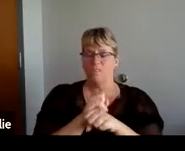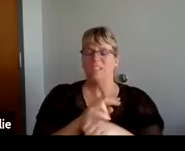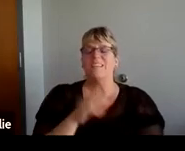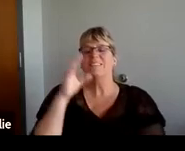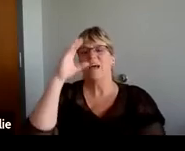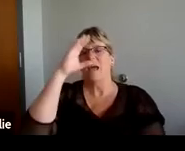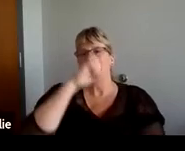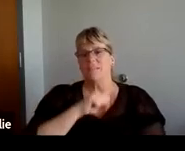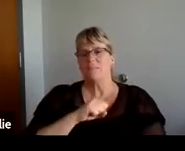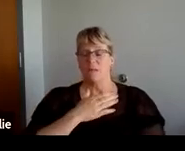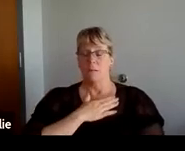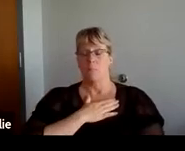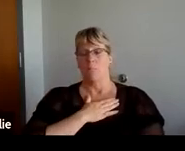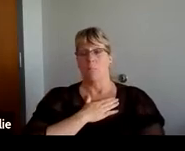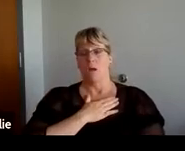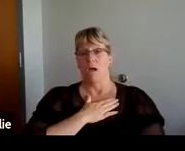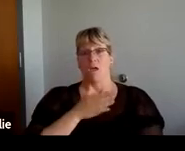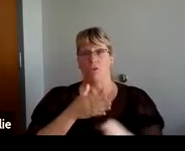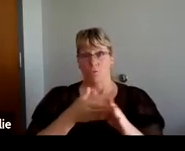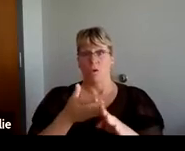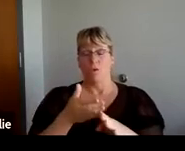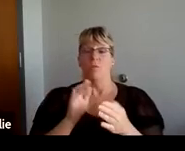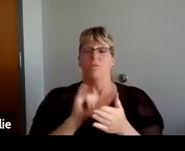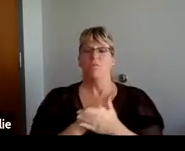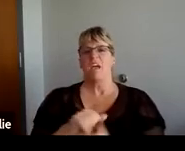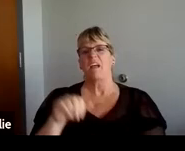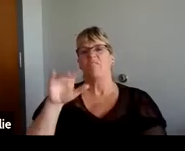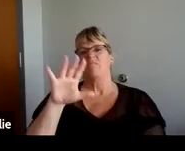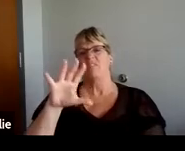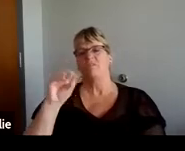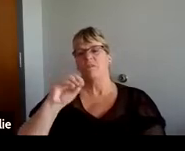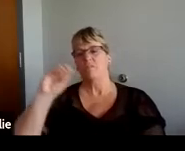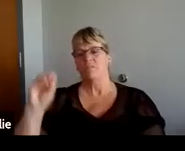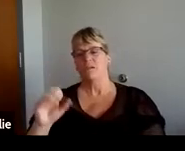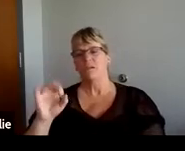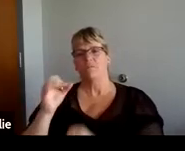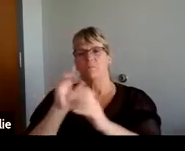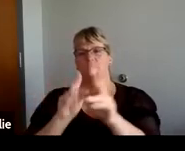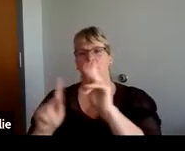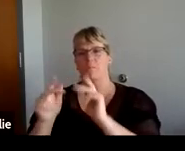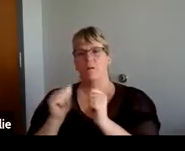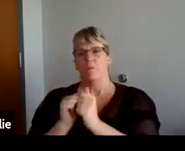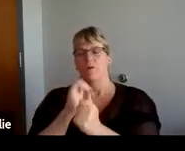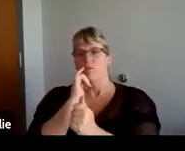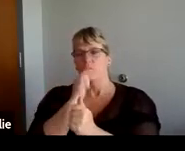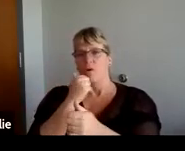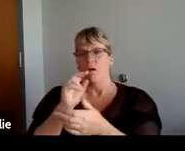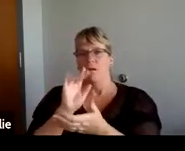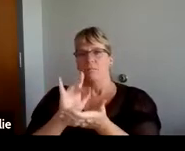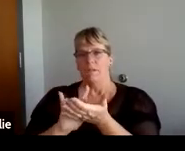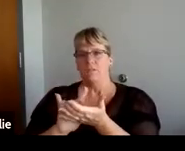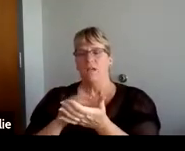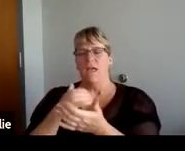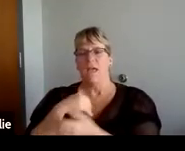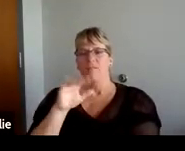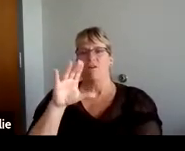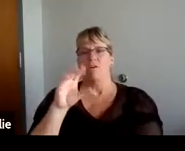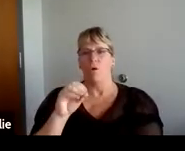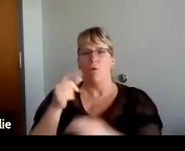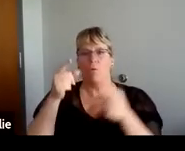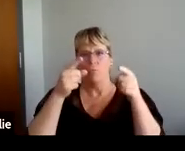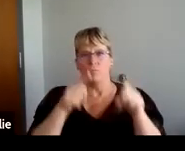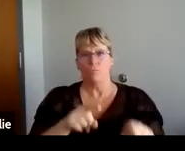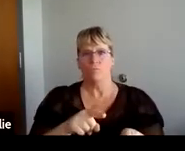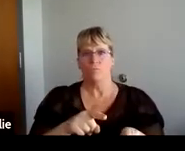at least in my career, that about 50% of individuals with a substance use disorder have a co-occurring